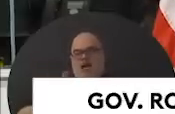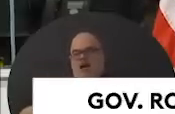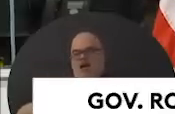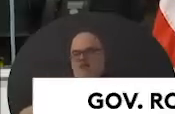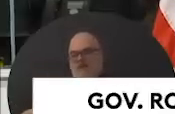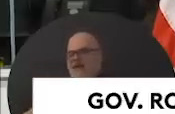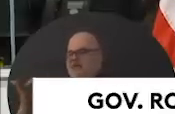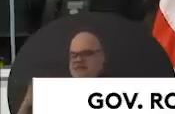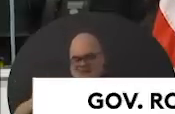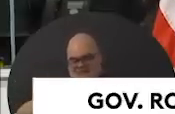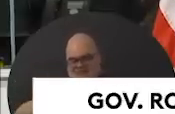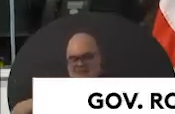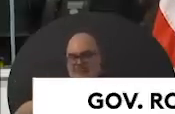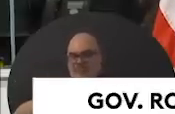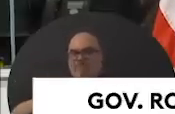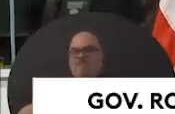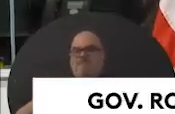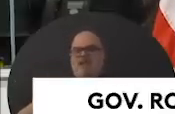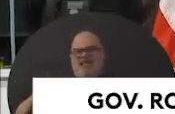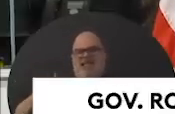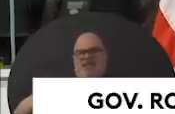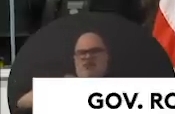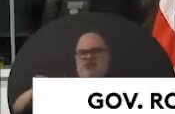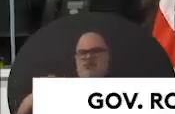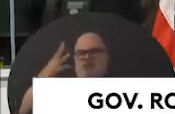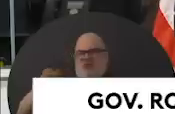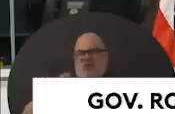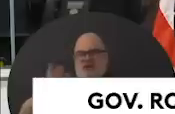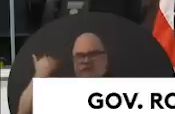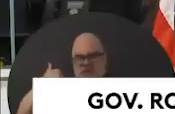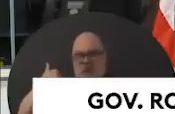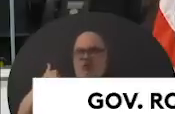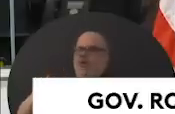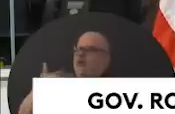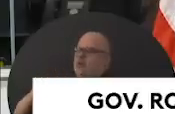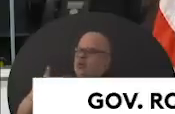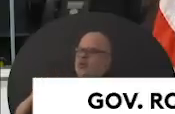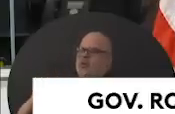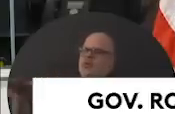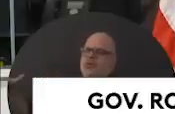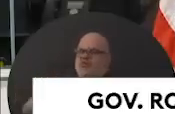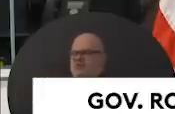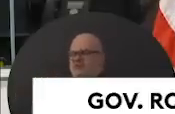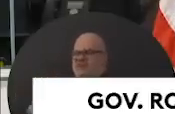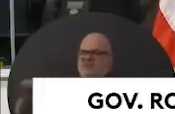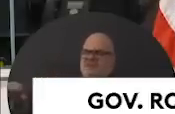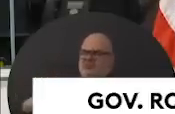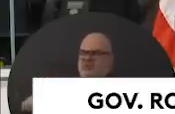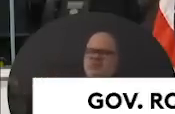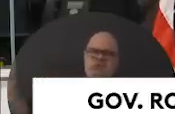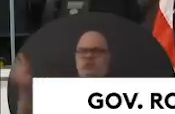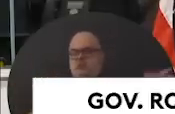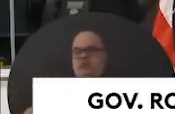Bay County and beyond, they dealt with a tornado 4 years ago with Michael, and that just caused huge destruction from the wind. So we'd